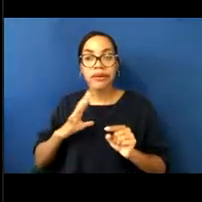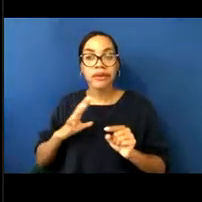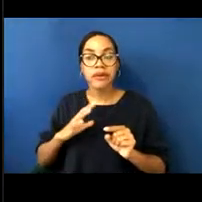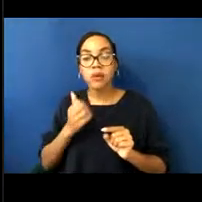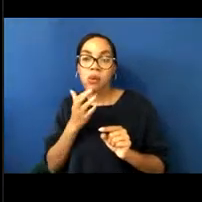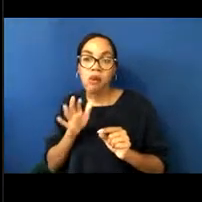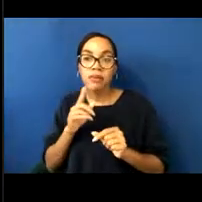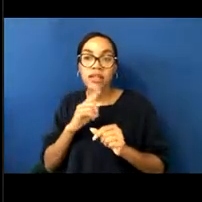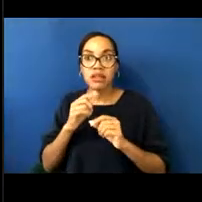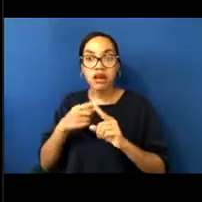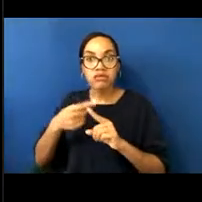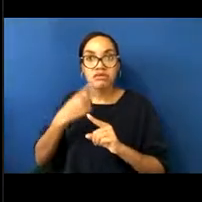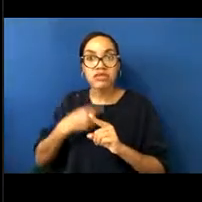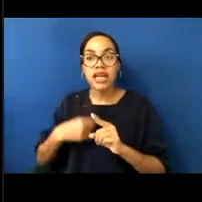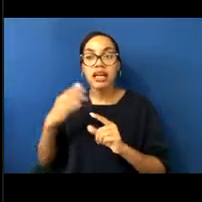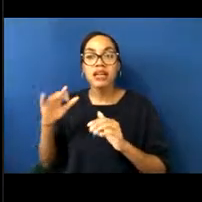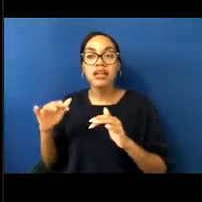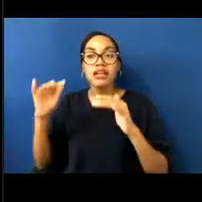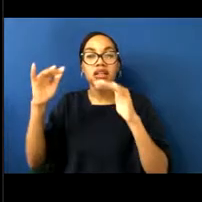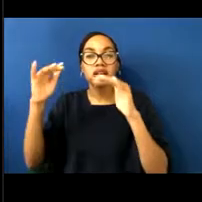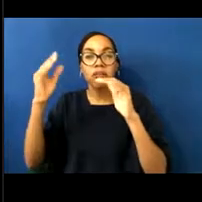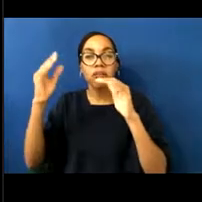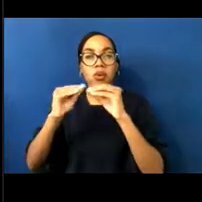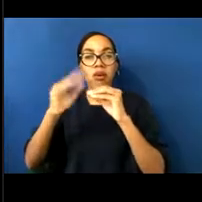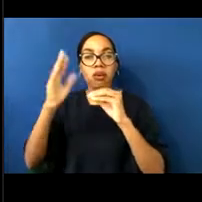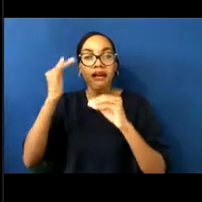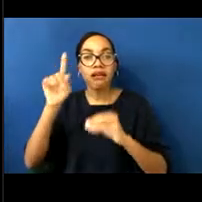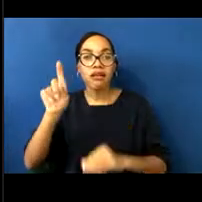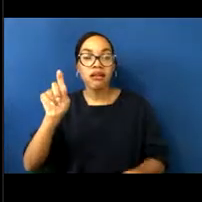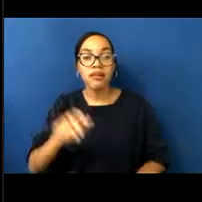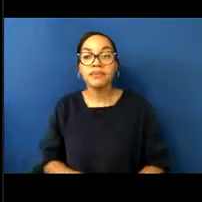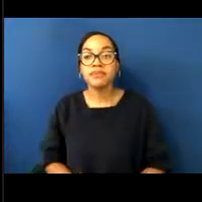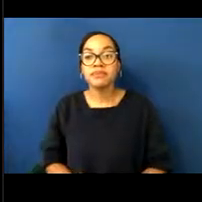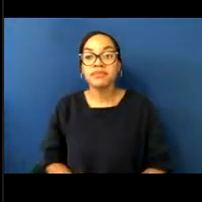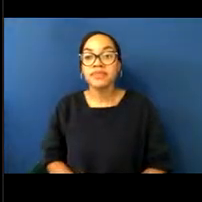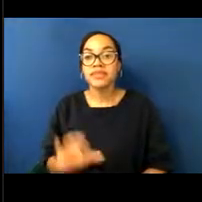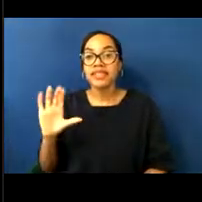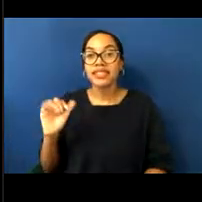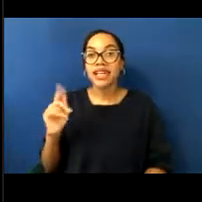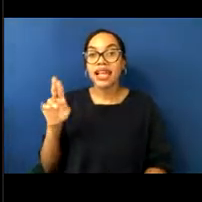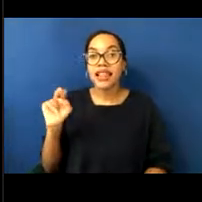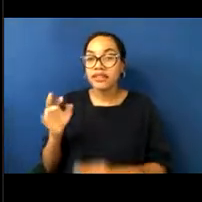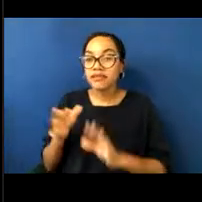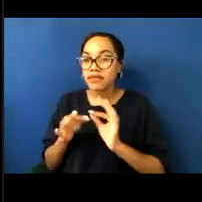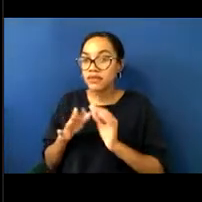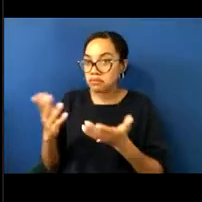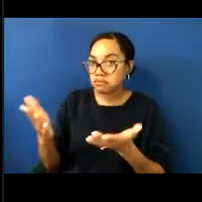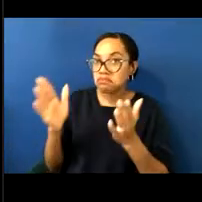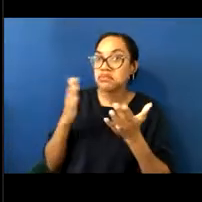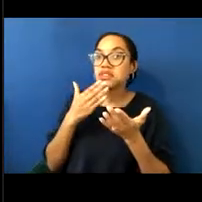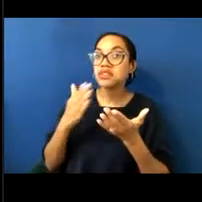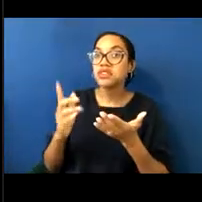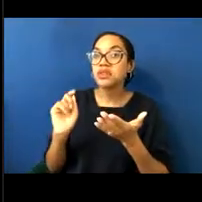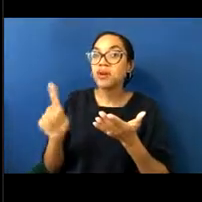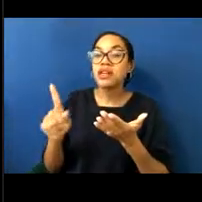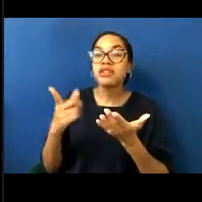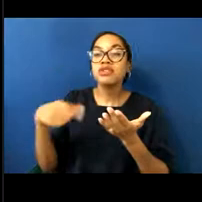great question to think about. Why do you guys think? You can type your responses into the chat